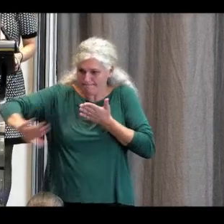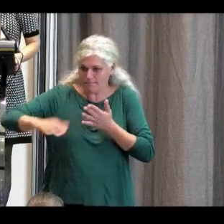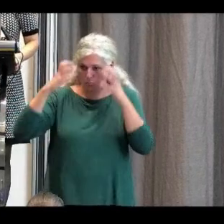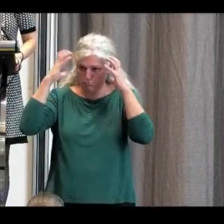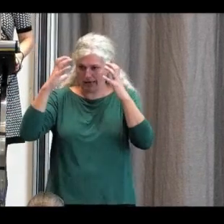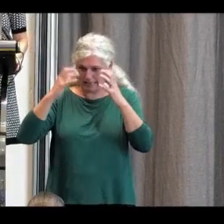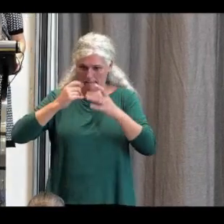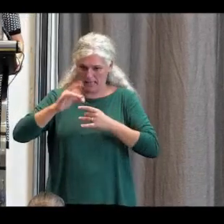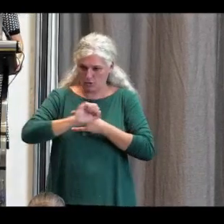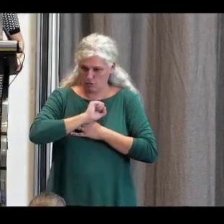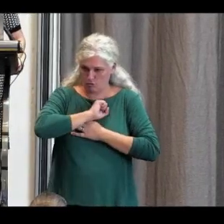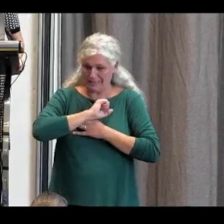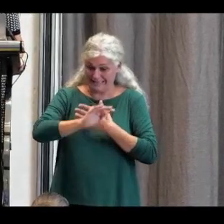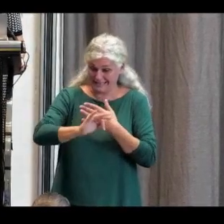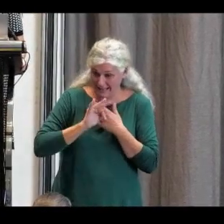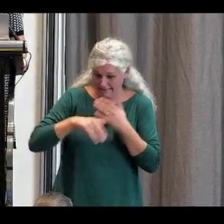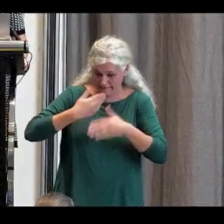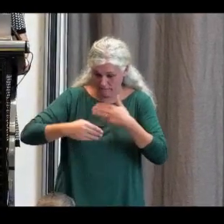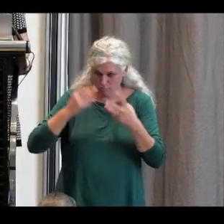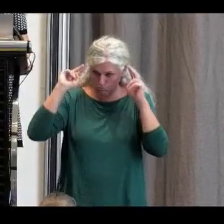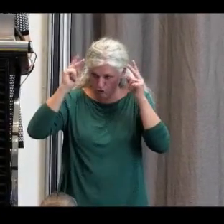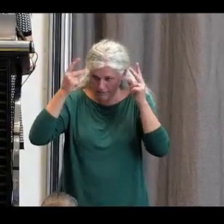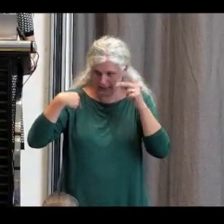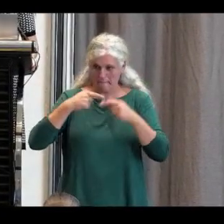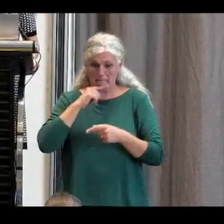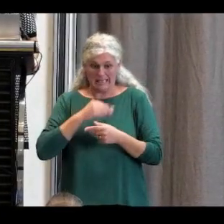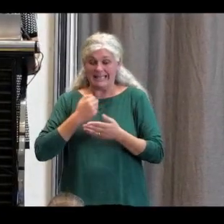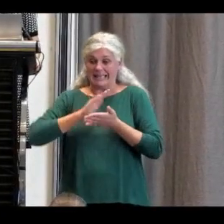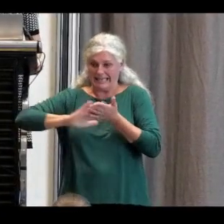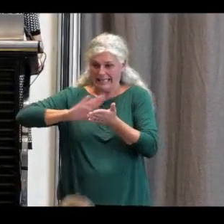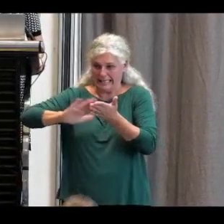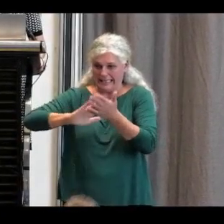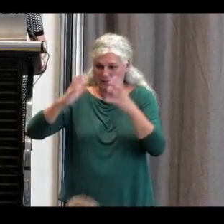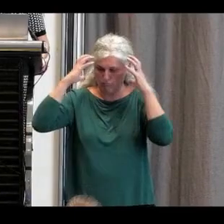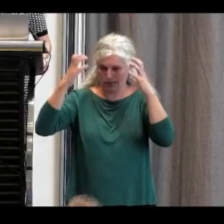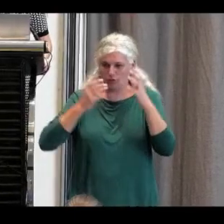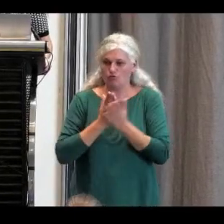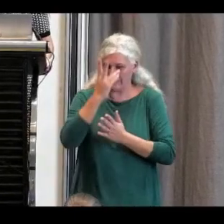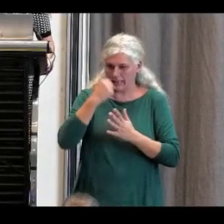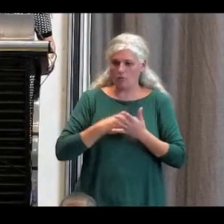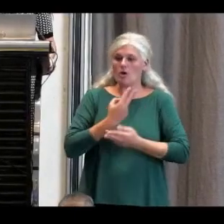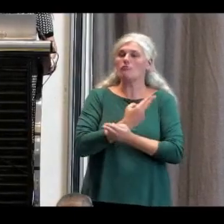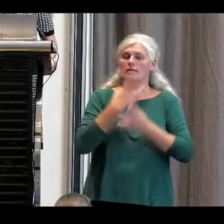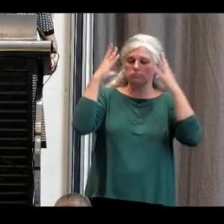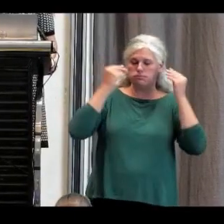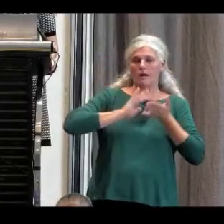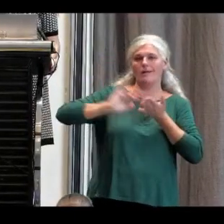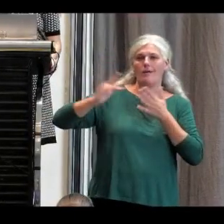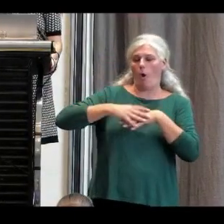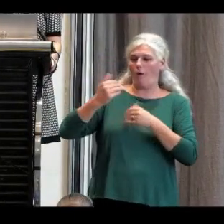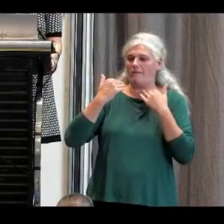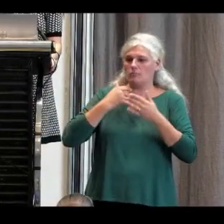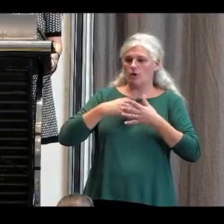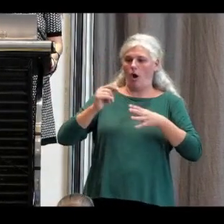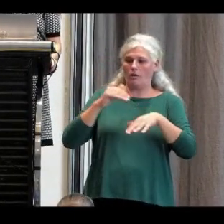and thinking of that the cleaning of the brain happens a lot during the night and at sleep.